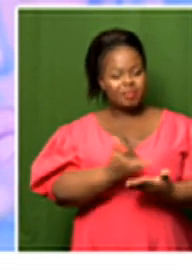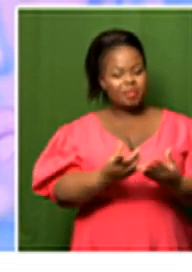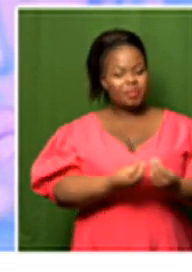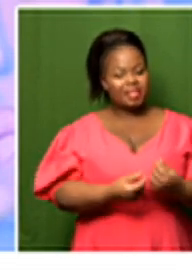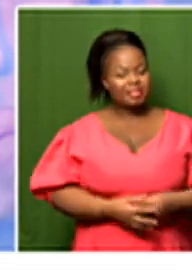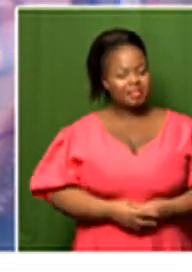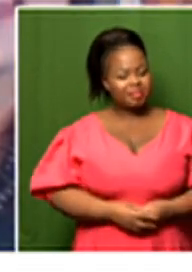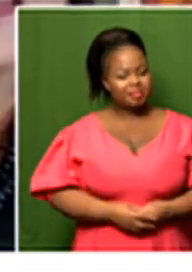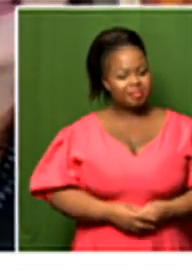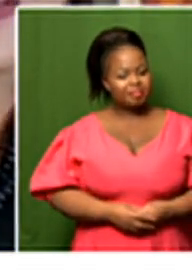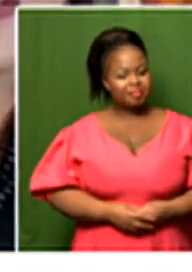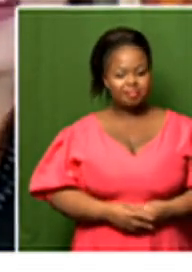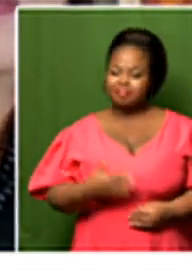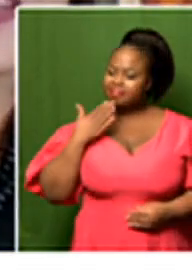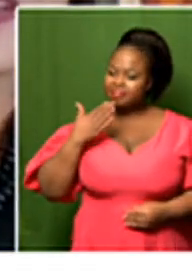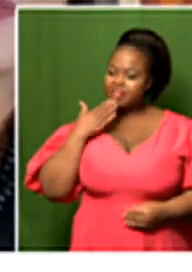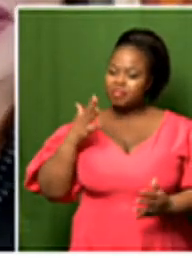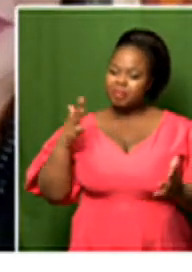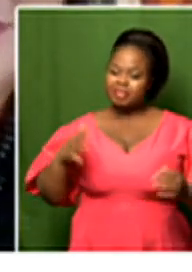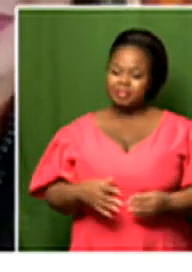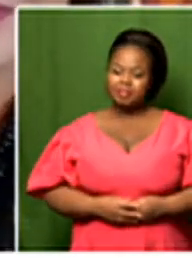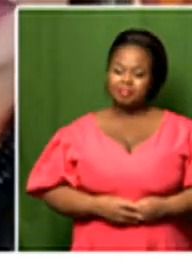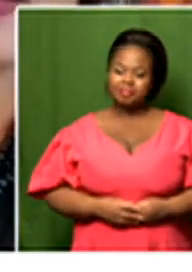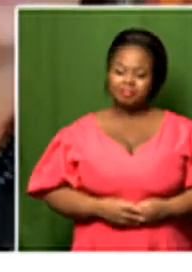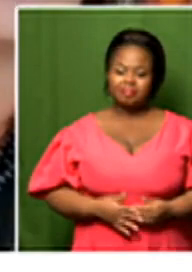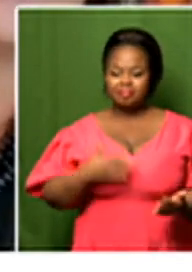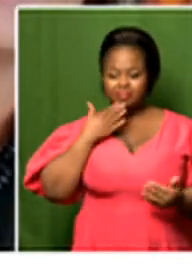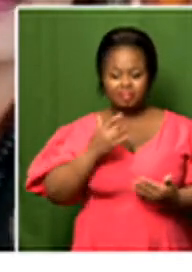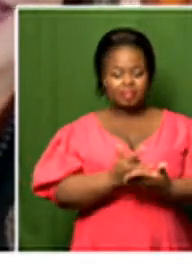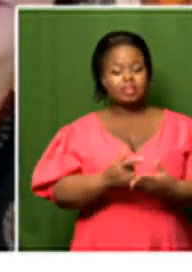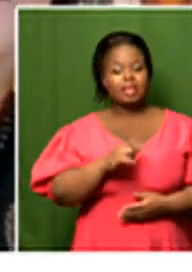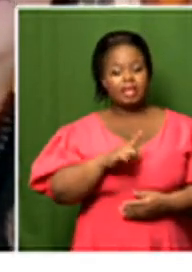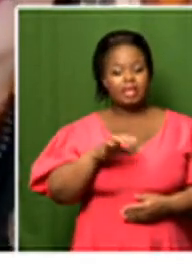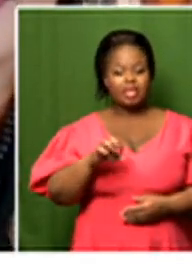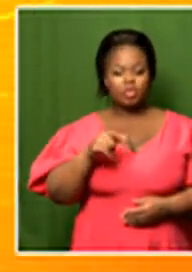so much for joining us. Thank you very much, Peter. All right. Thank you. We just spoke to Lee